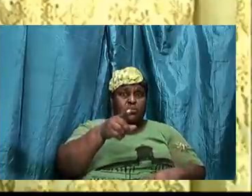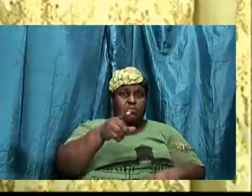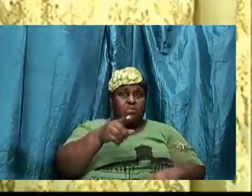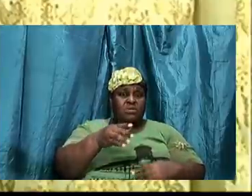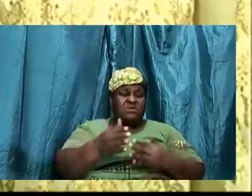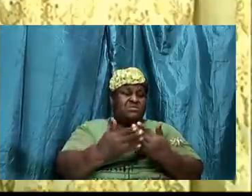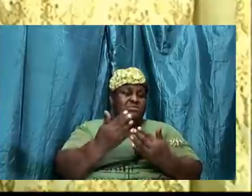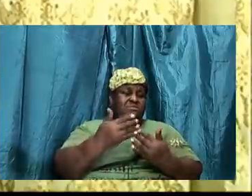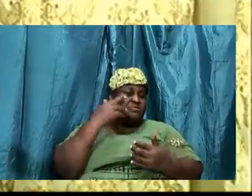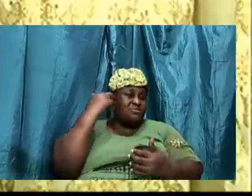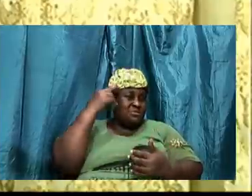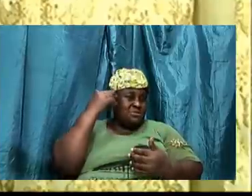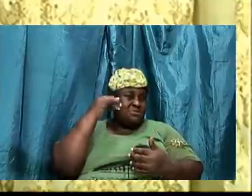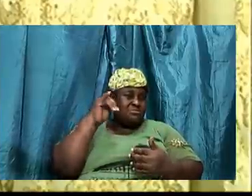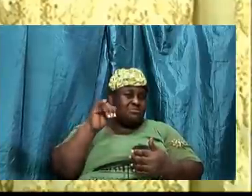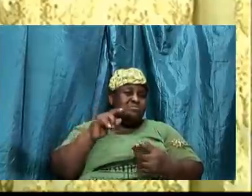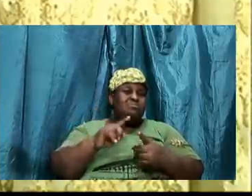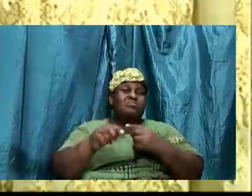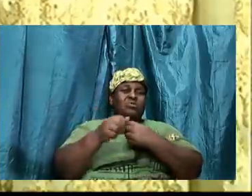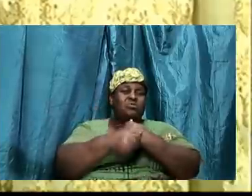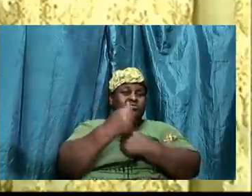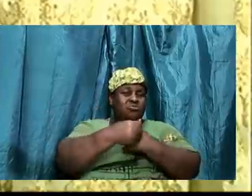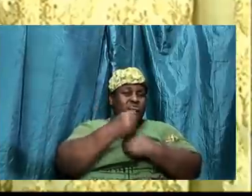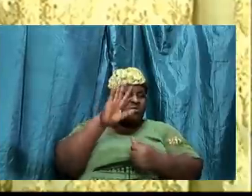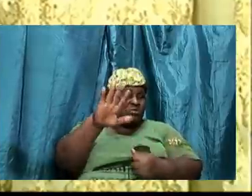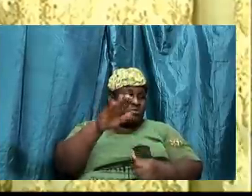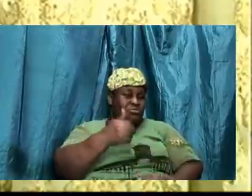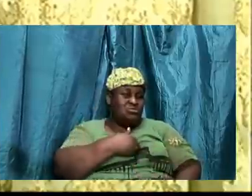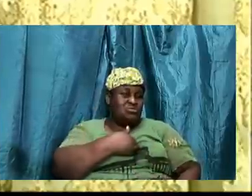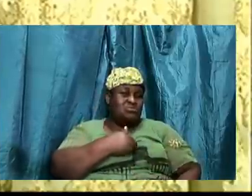soul. 1 Peter 5 verses 8.